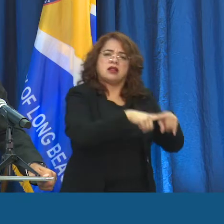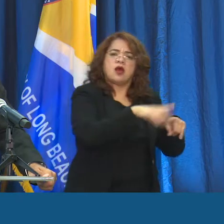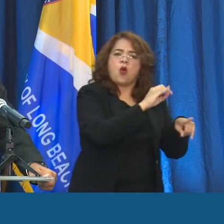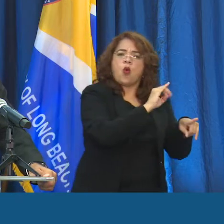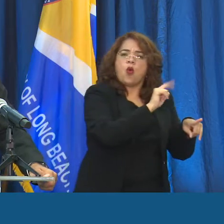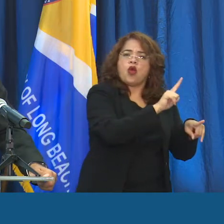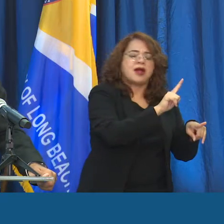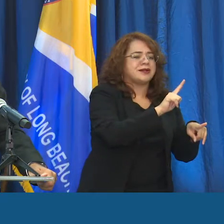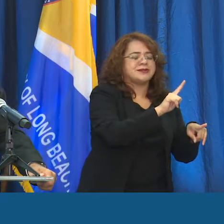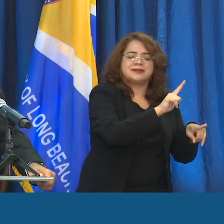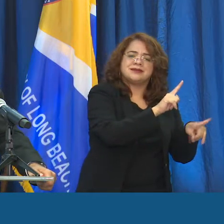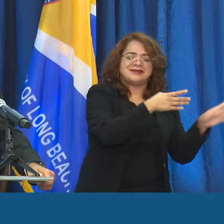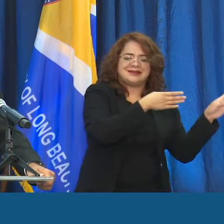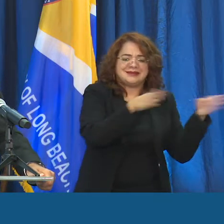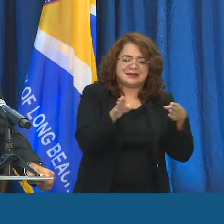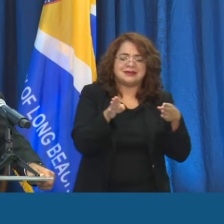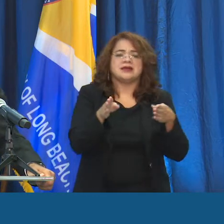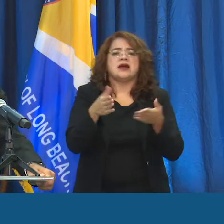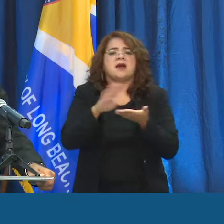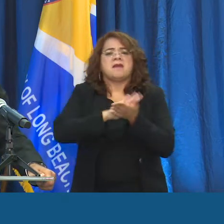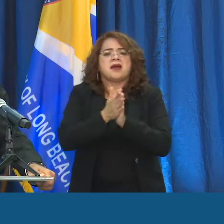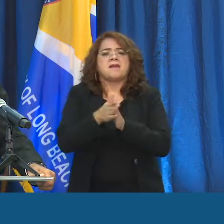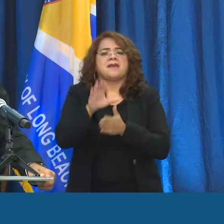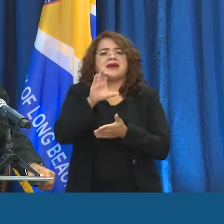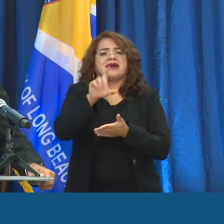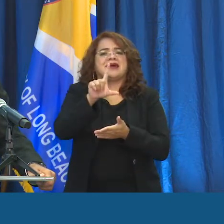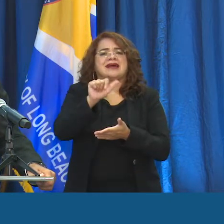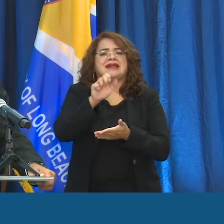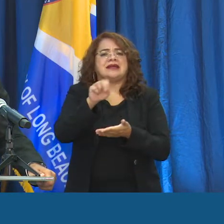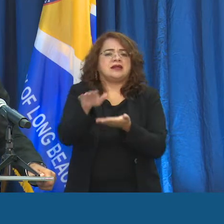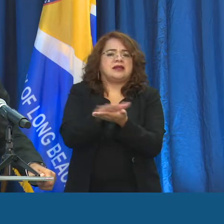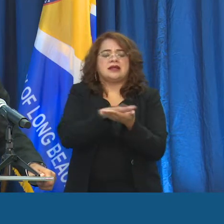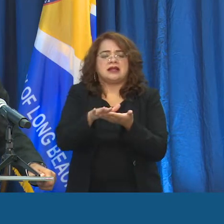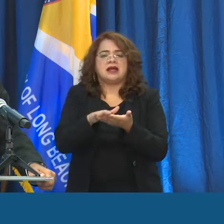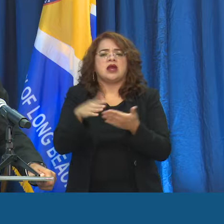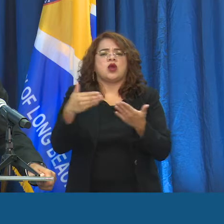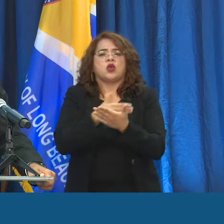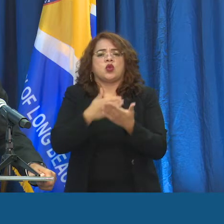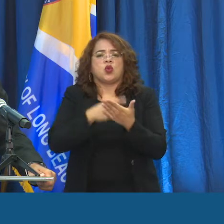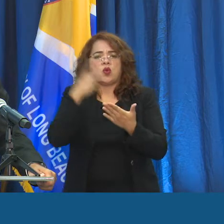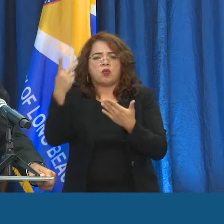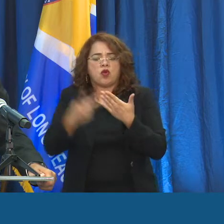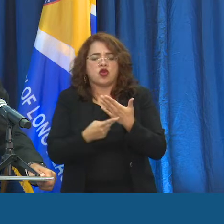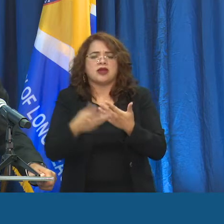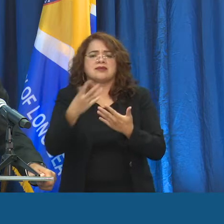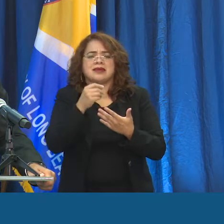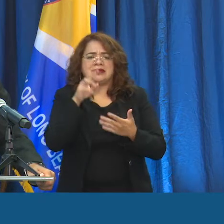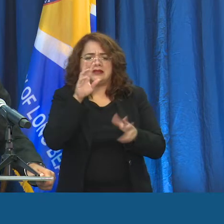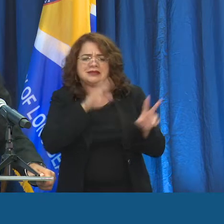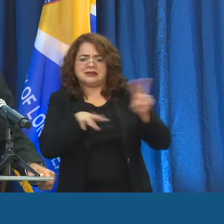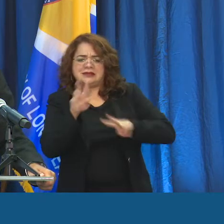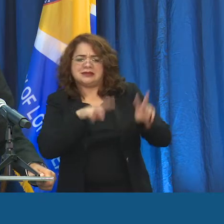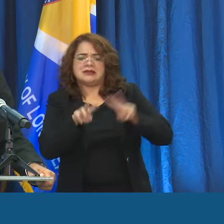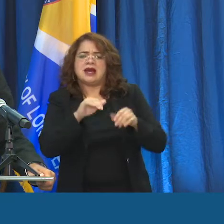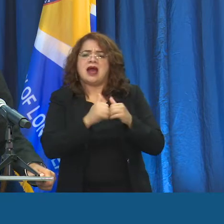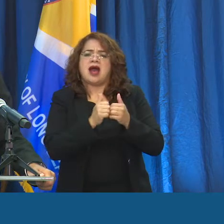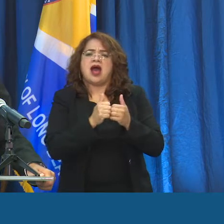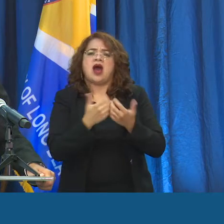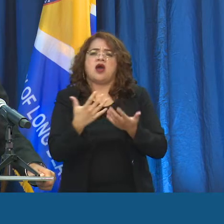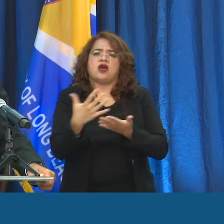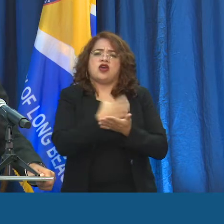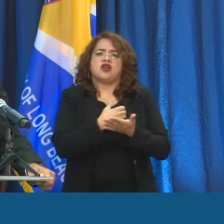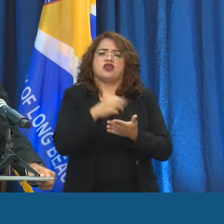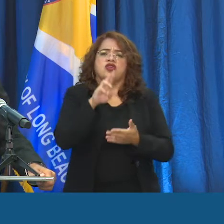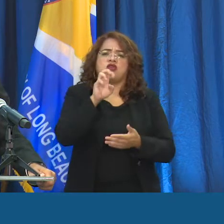models, we have to also become less dependent on oil revenues for future city programs and city functions. And so the study will look at